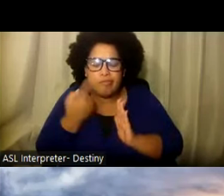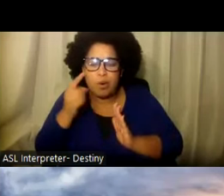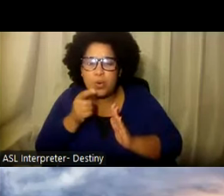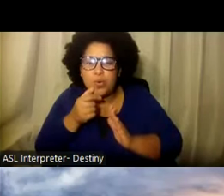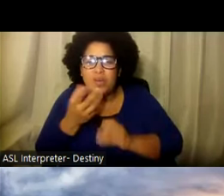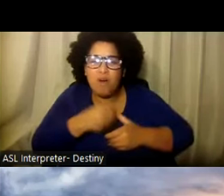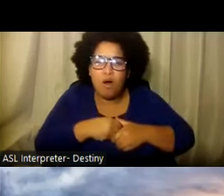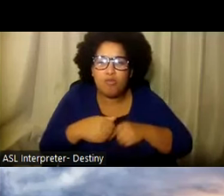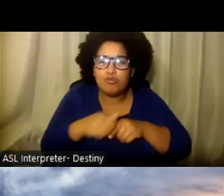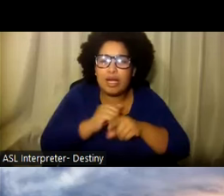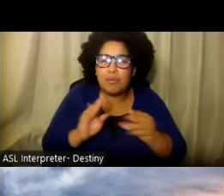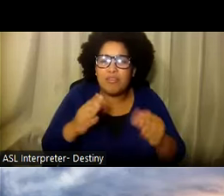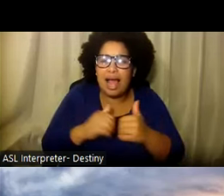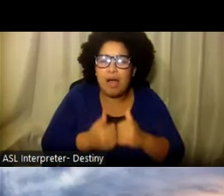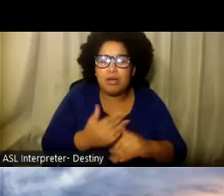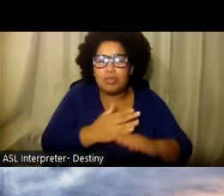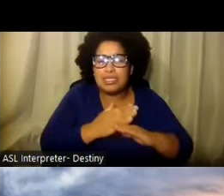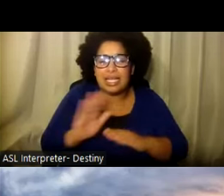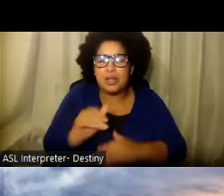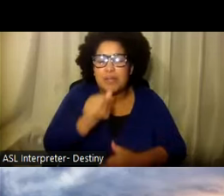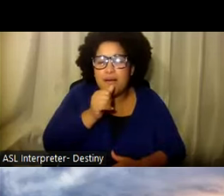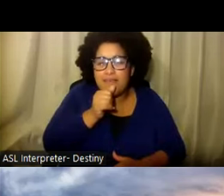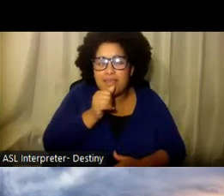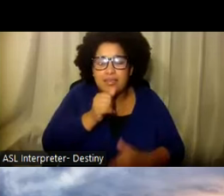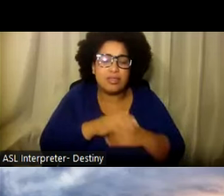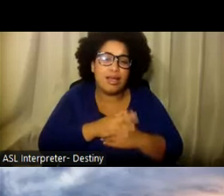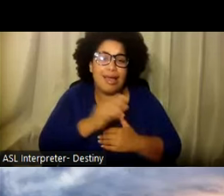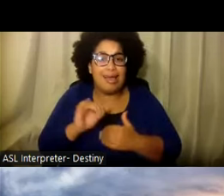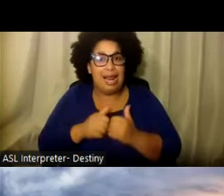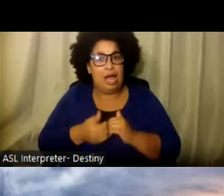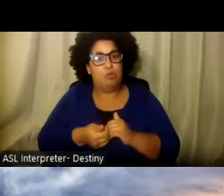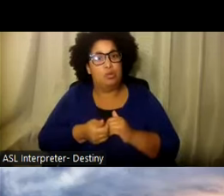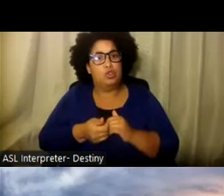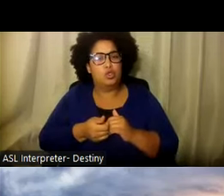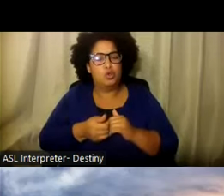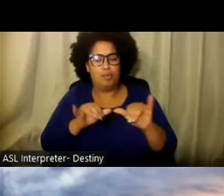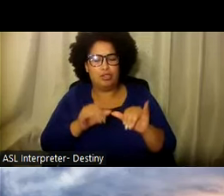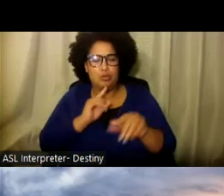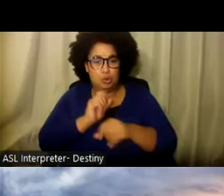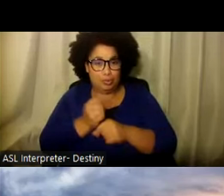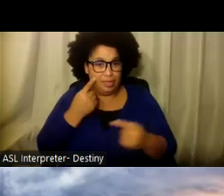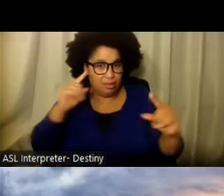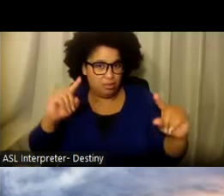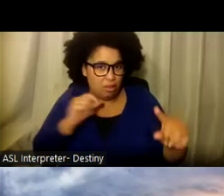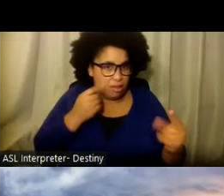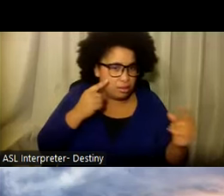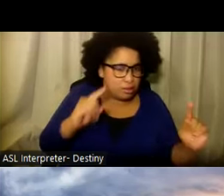providers, how to protect participants' privacy, and how to measure success.